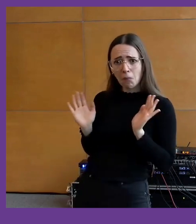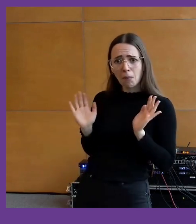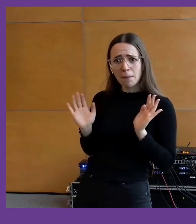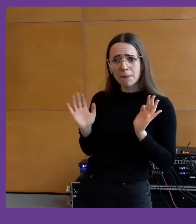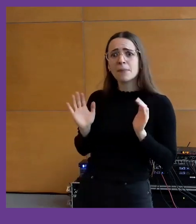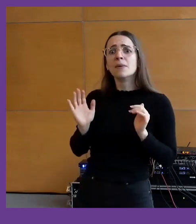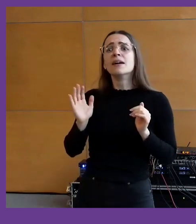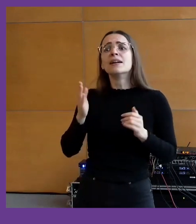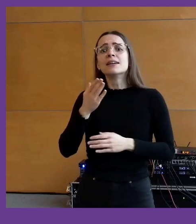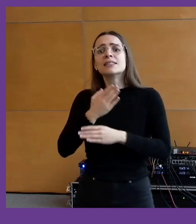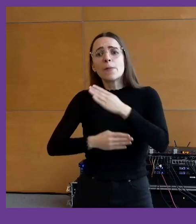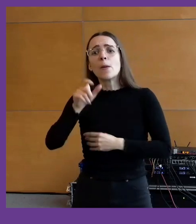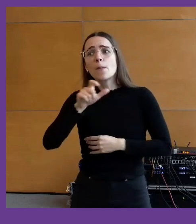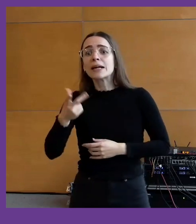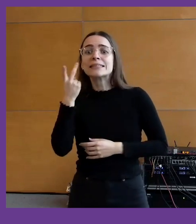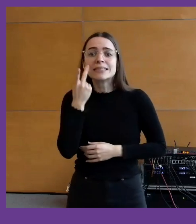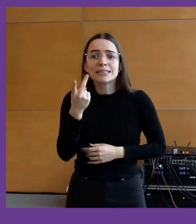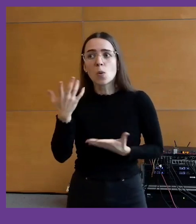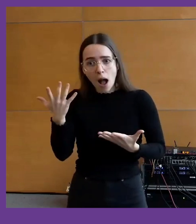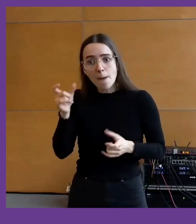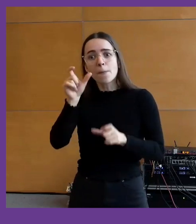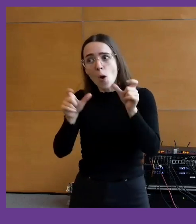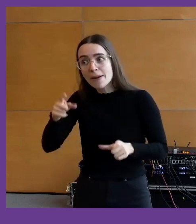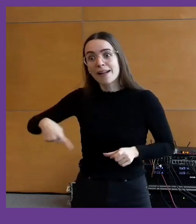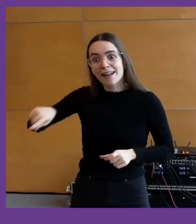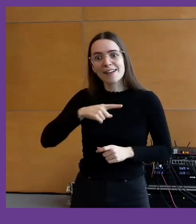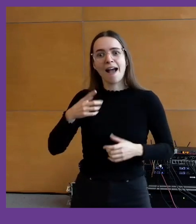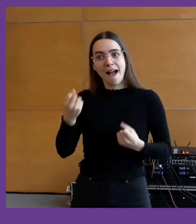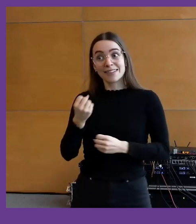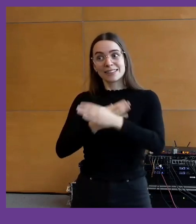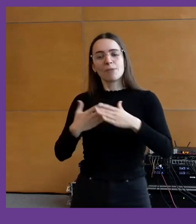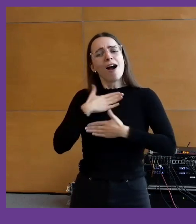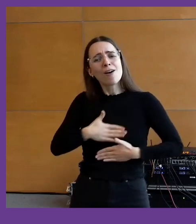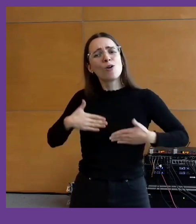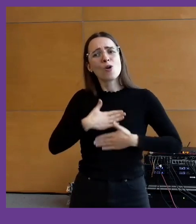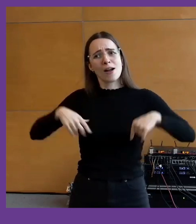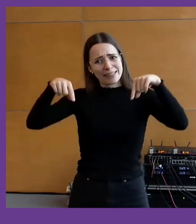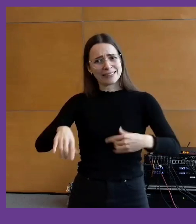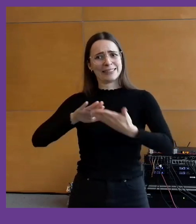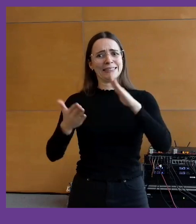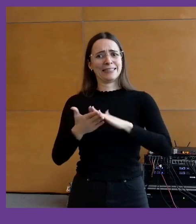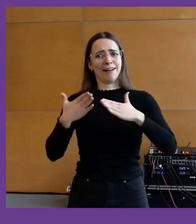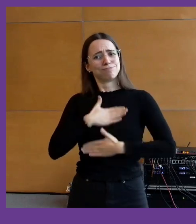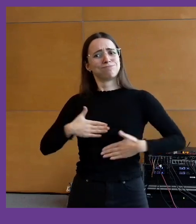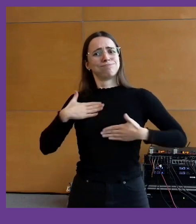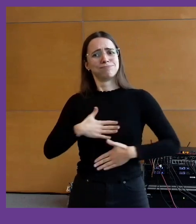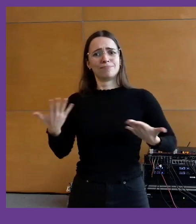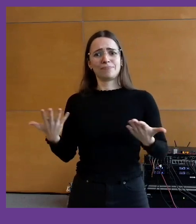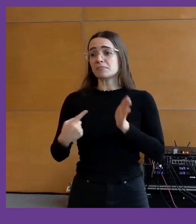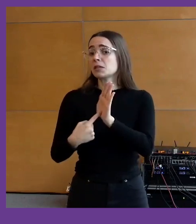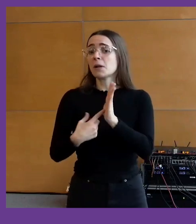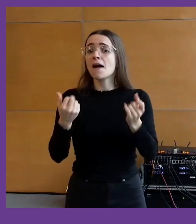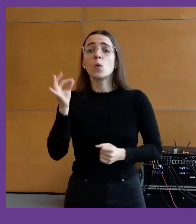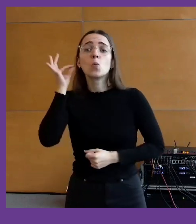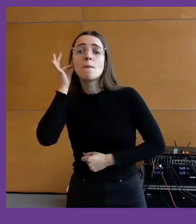anecdote when I travel, you see ladies who are 85 going with their friends to the cinema, smoking their cigar and having a whiskey in